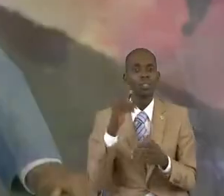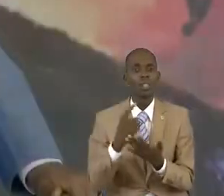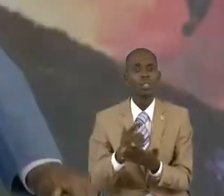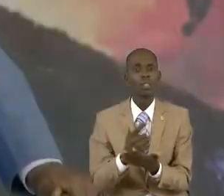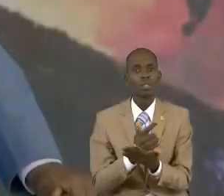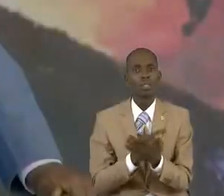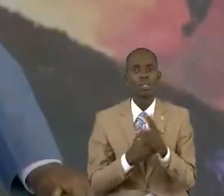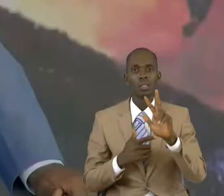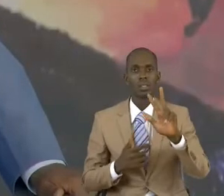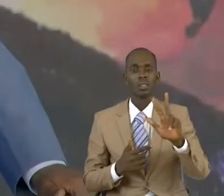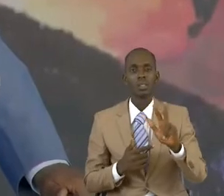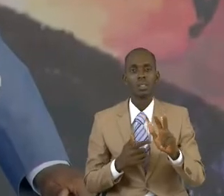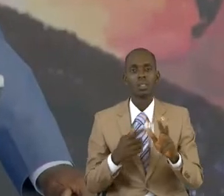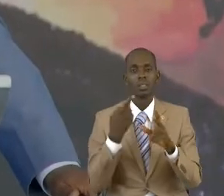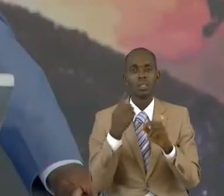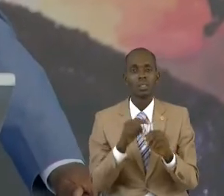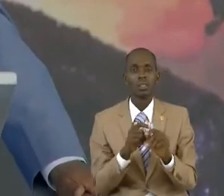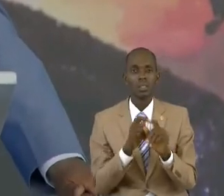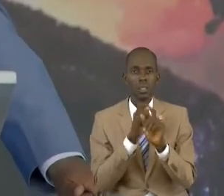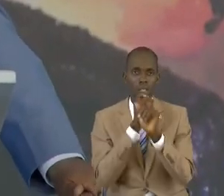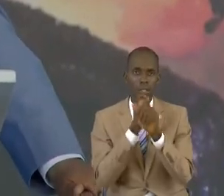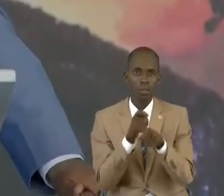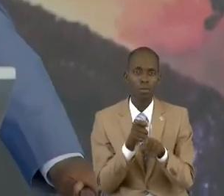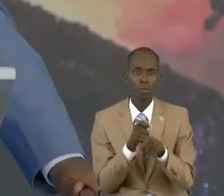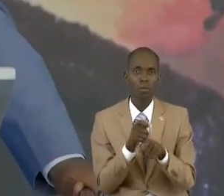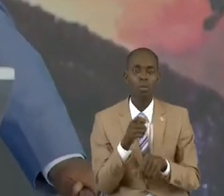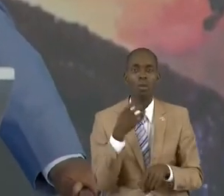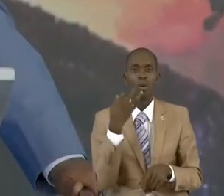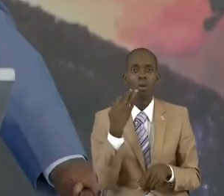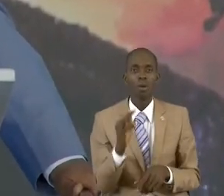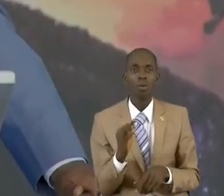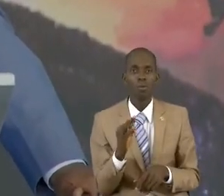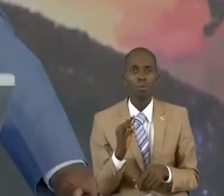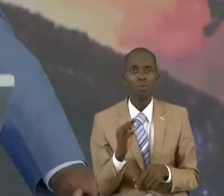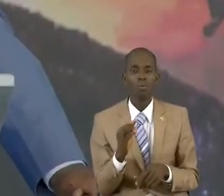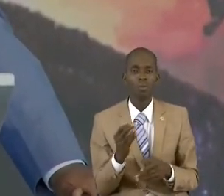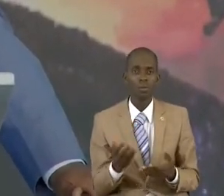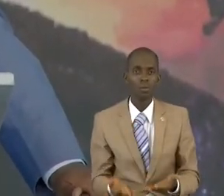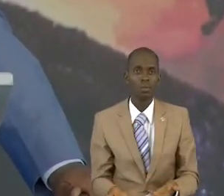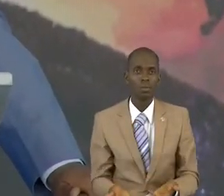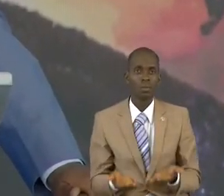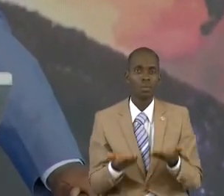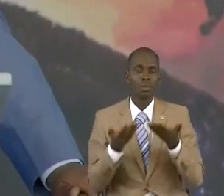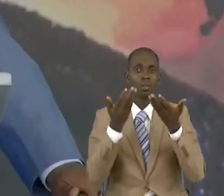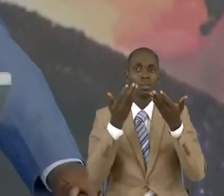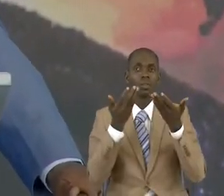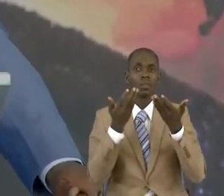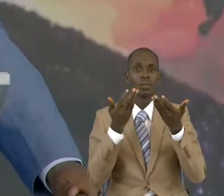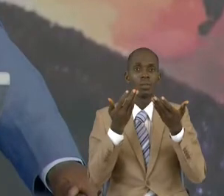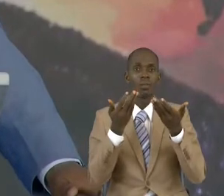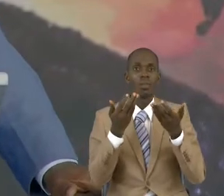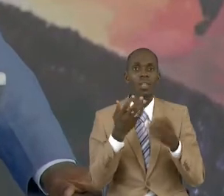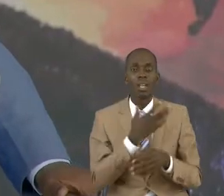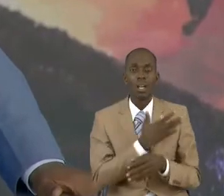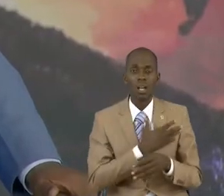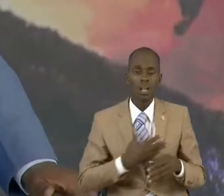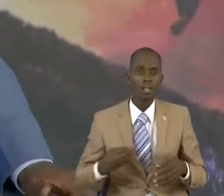The rewards of rising and raptured by